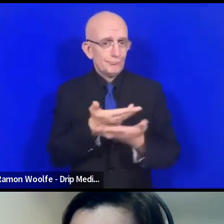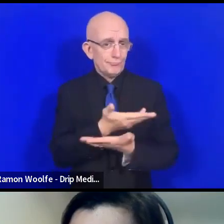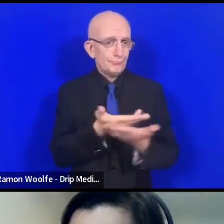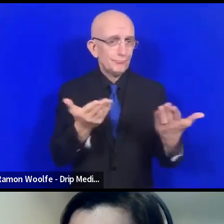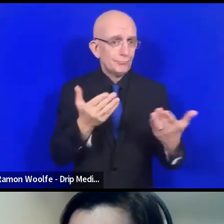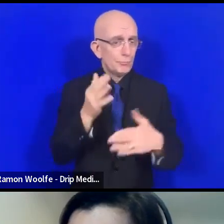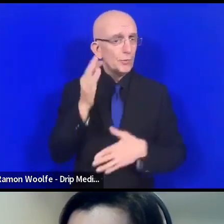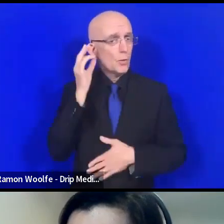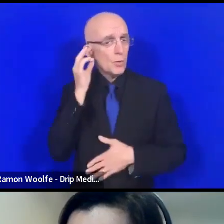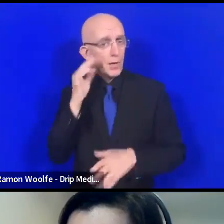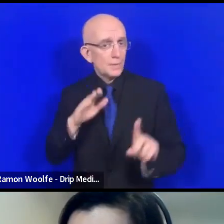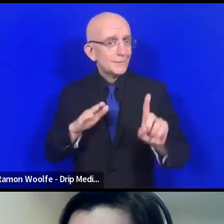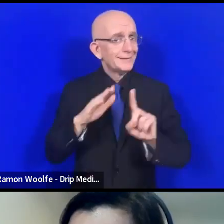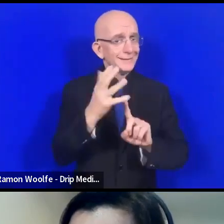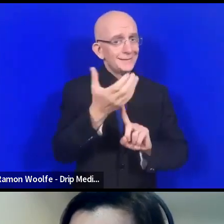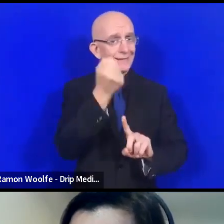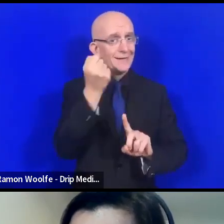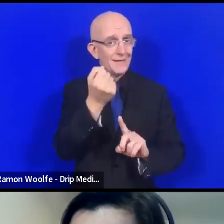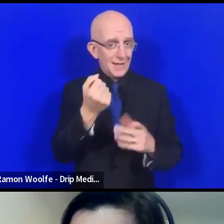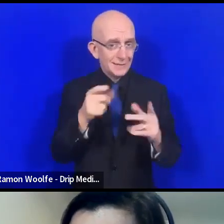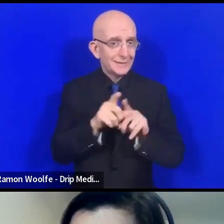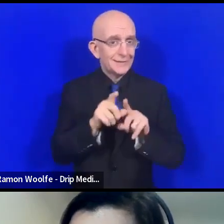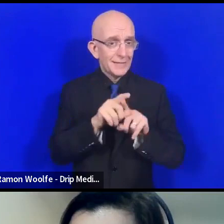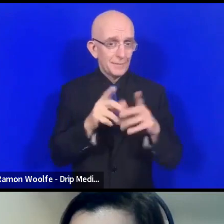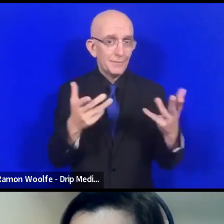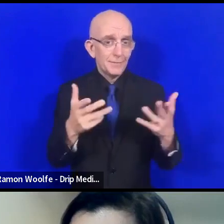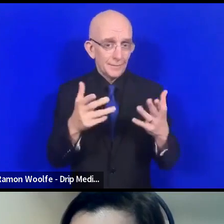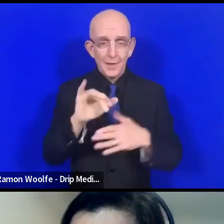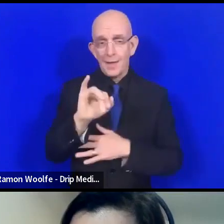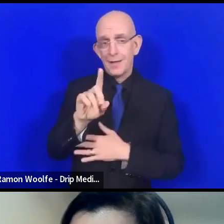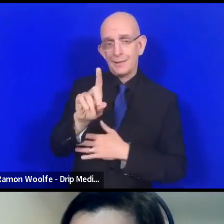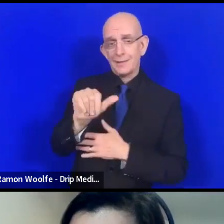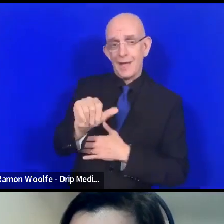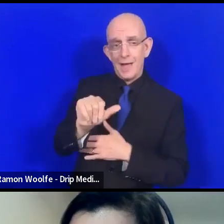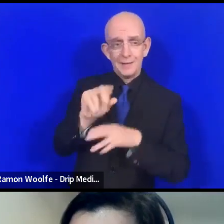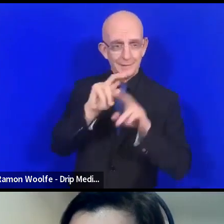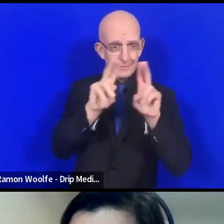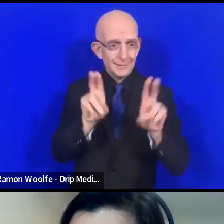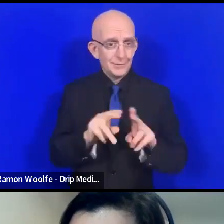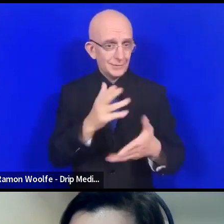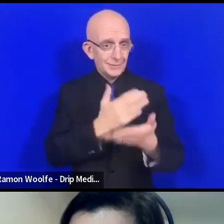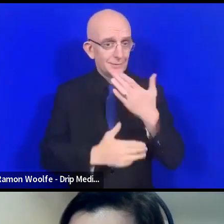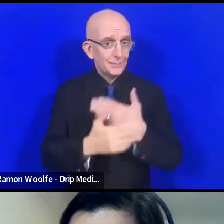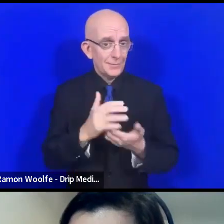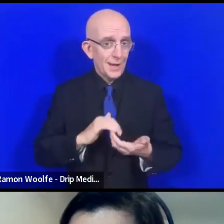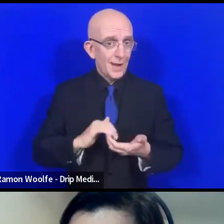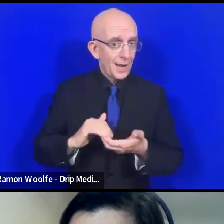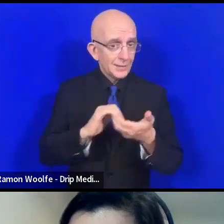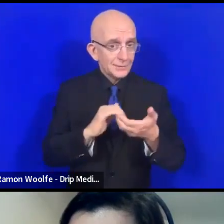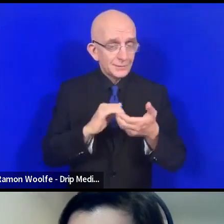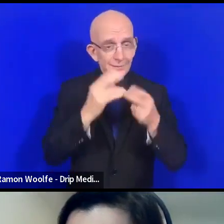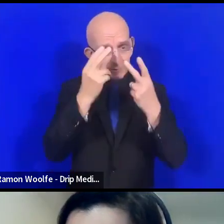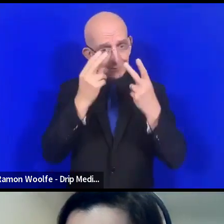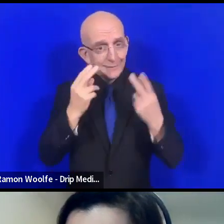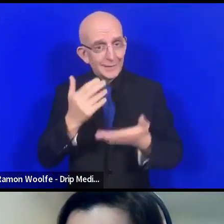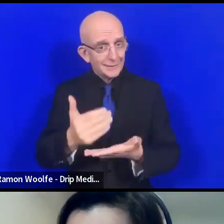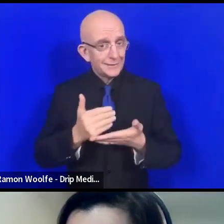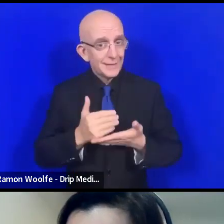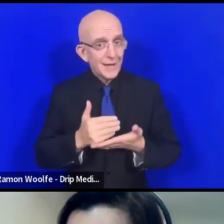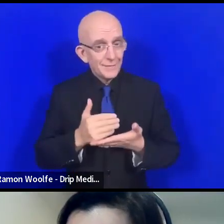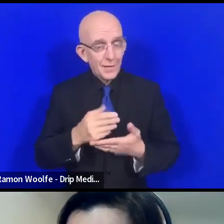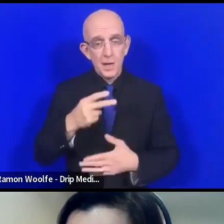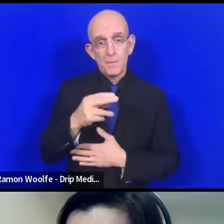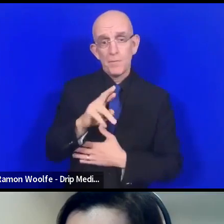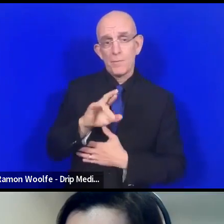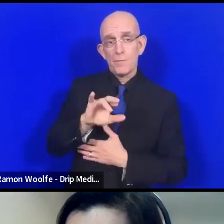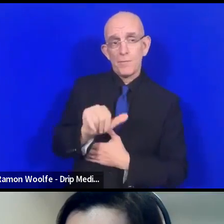Rights Fund, who are all participating in today's event as well, and which also helped make this an accessible and feminist